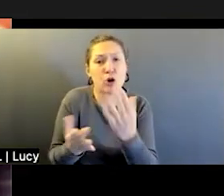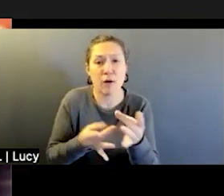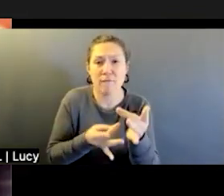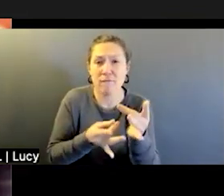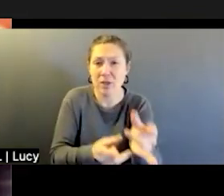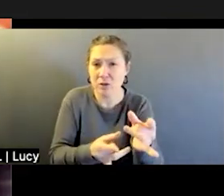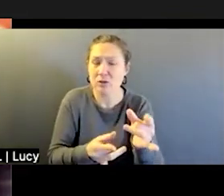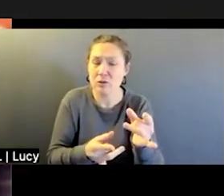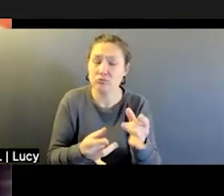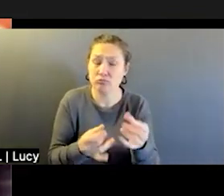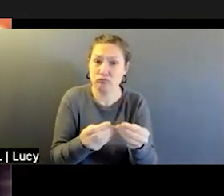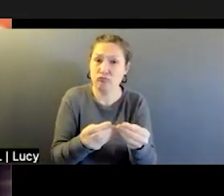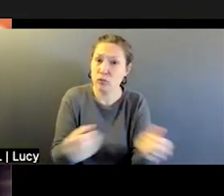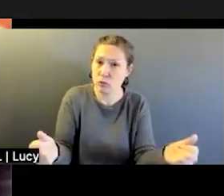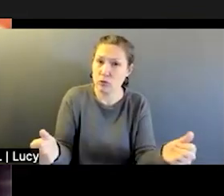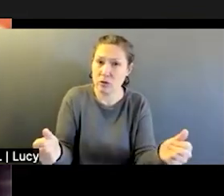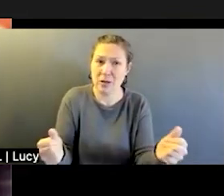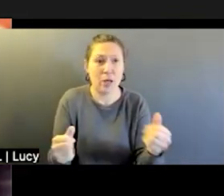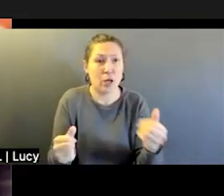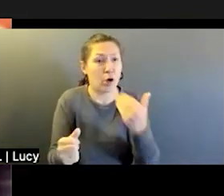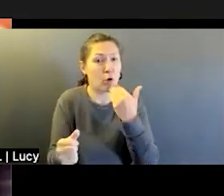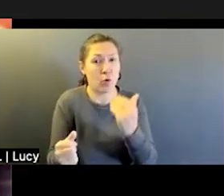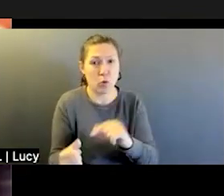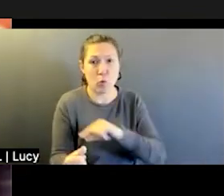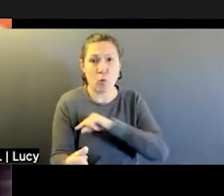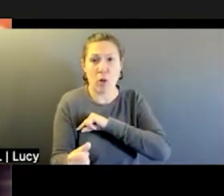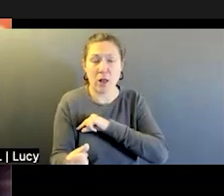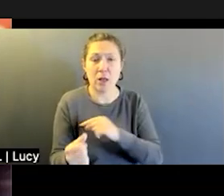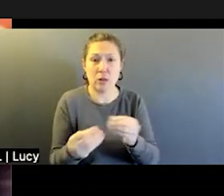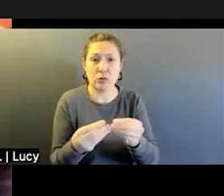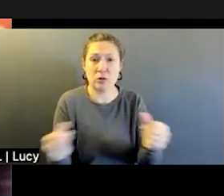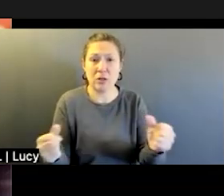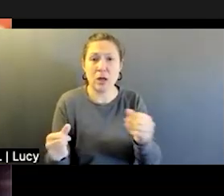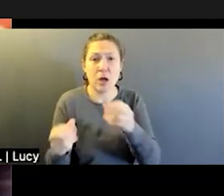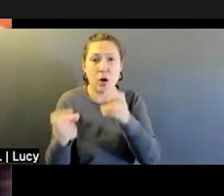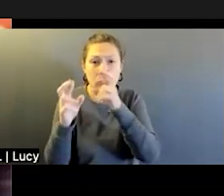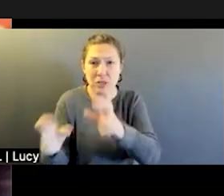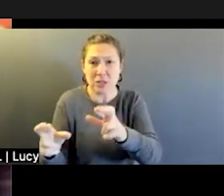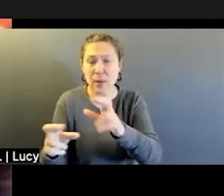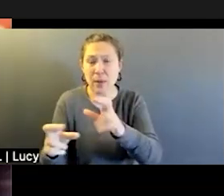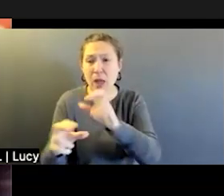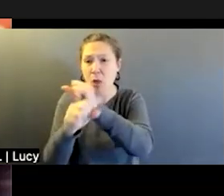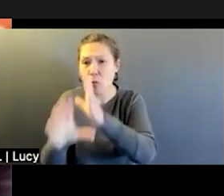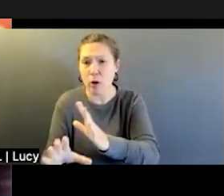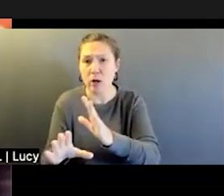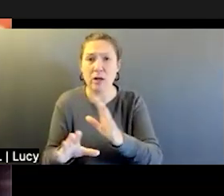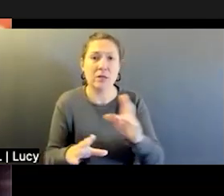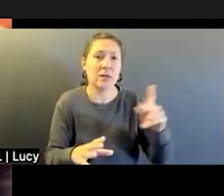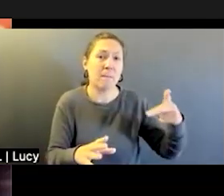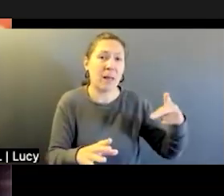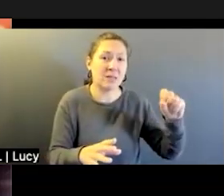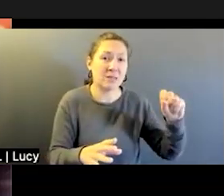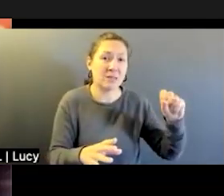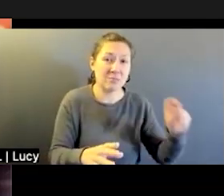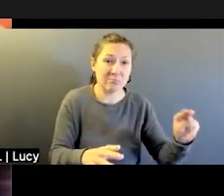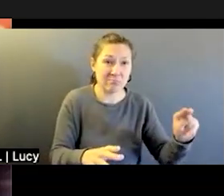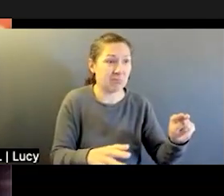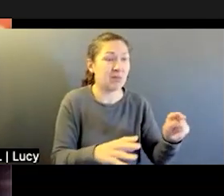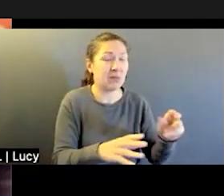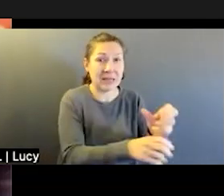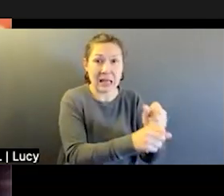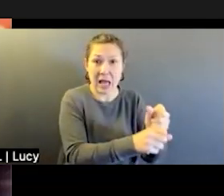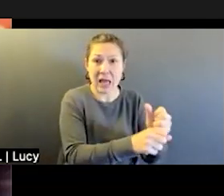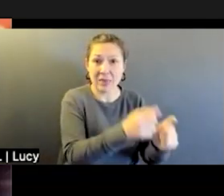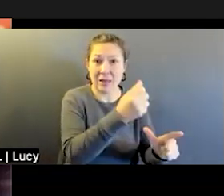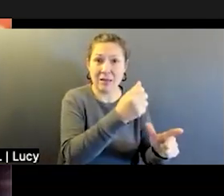solution that respects all the rules of workers and of passengers with special needs who ask for assistance, and does it not only